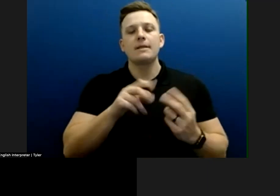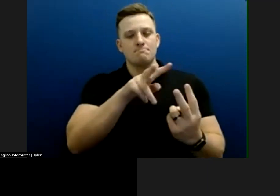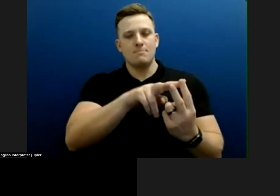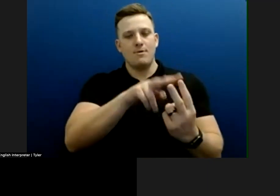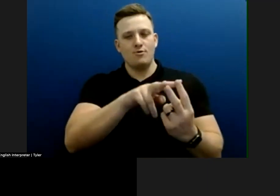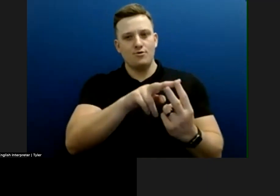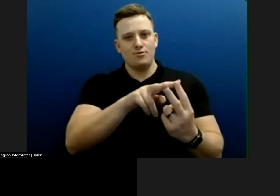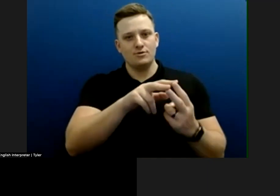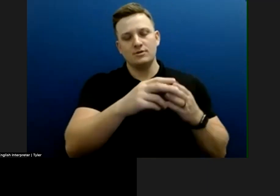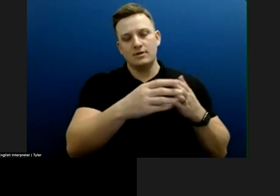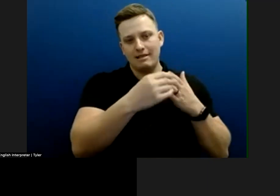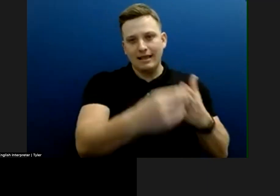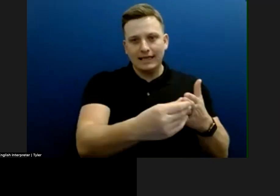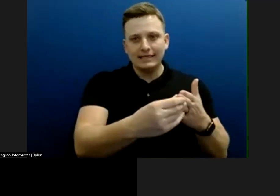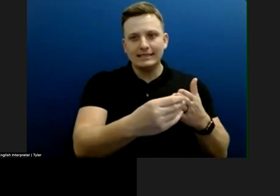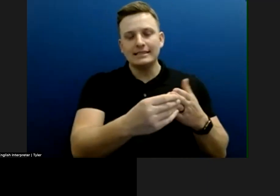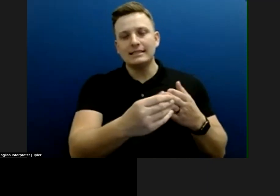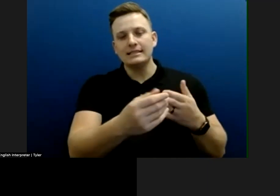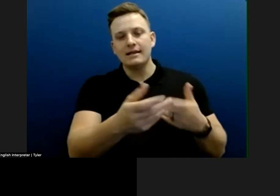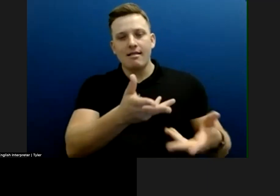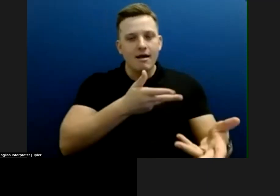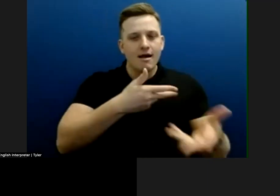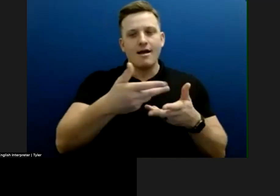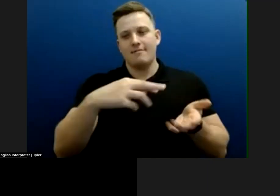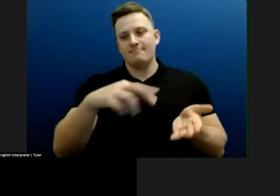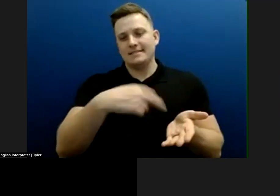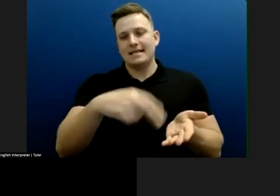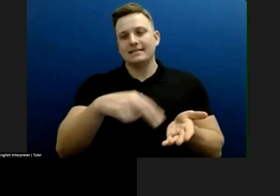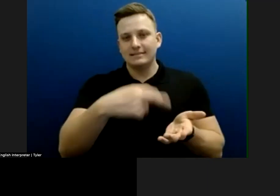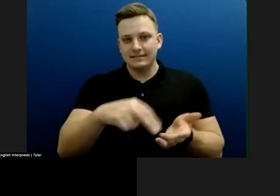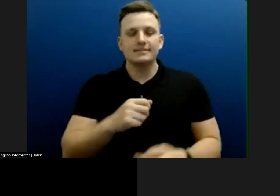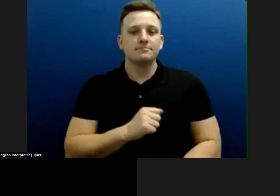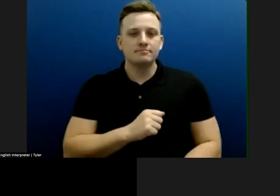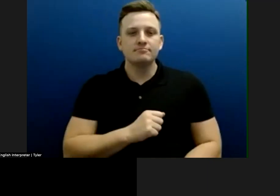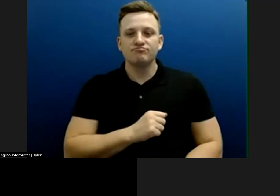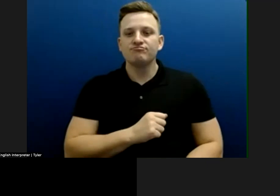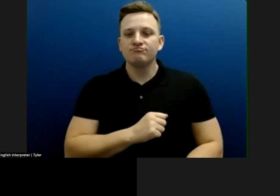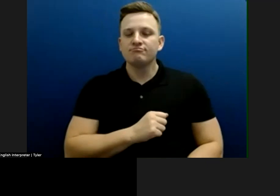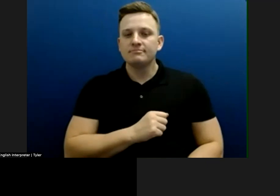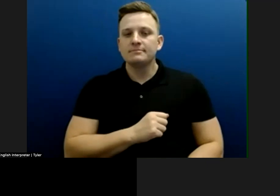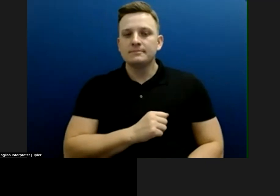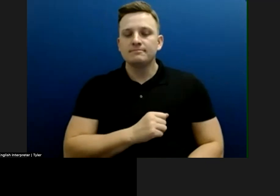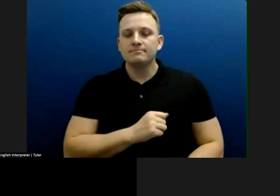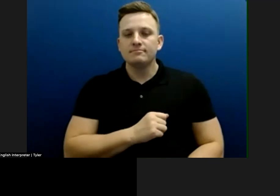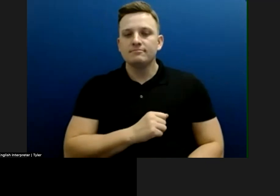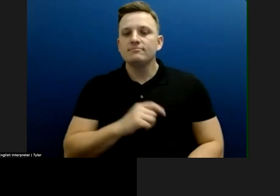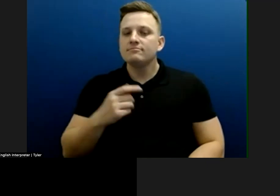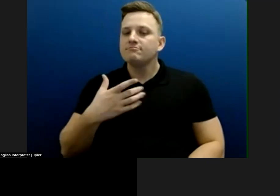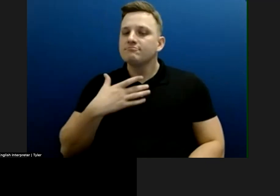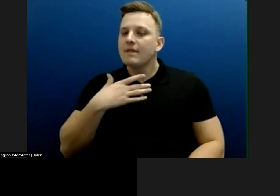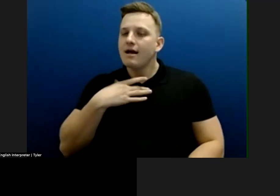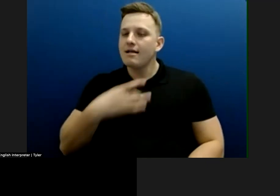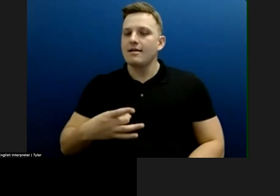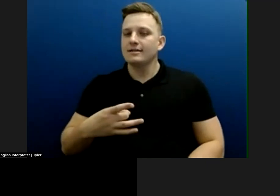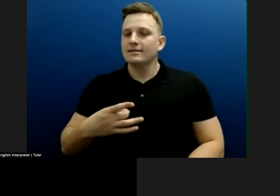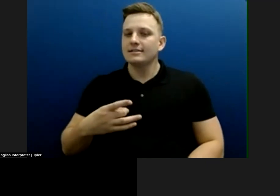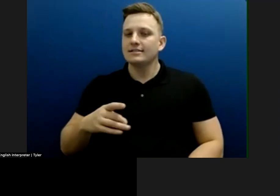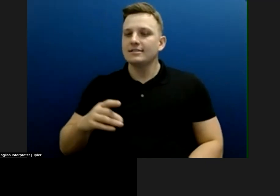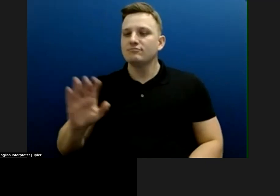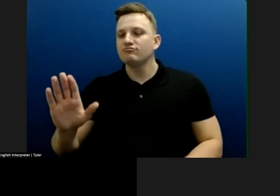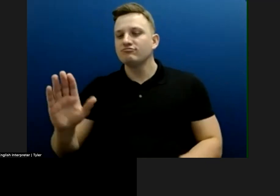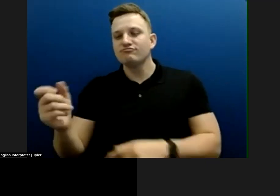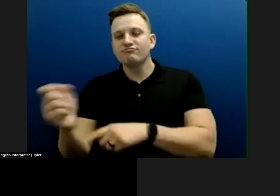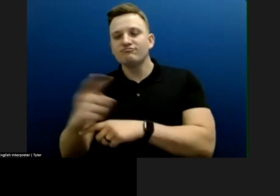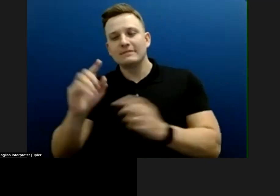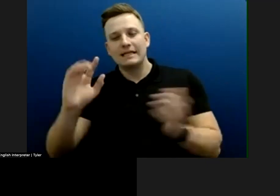enhance the dance? I really like that